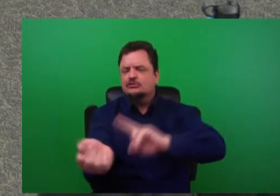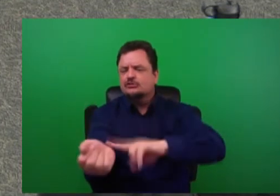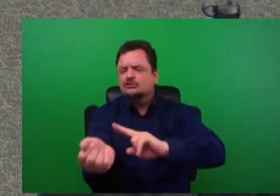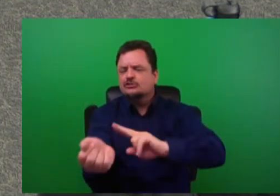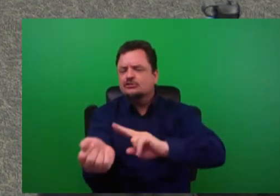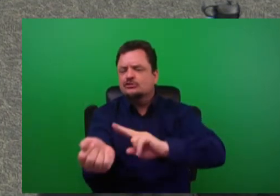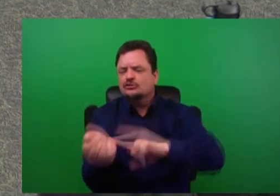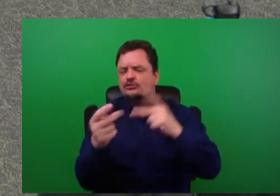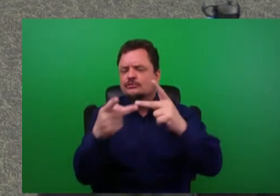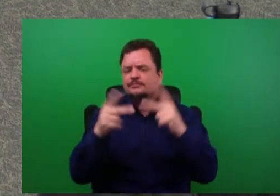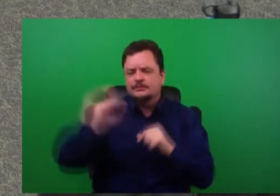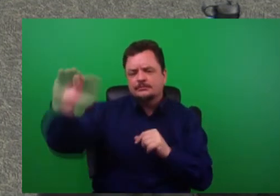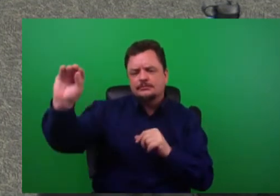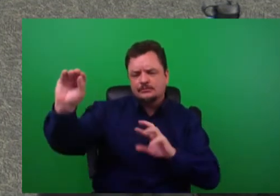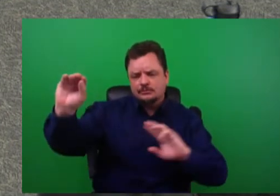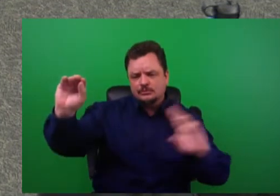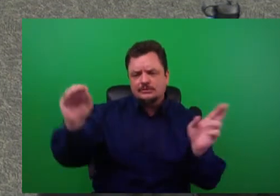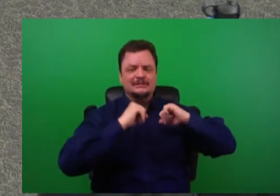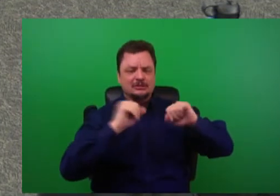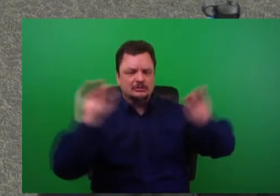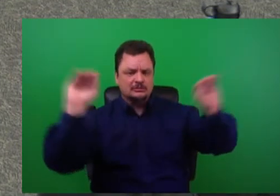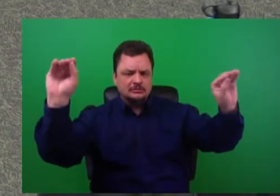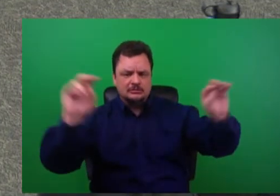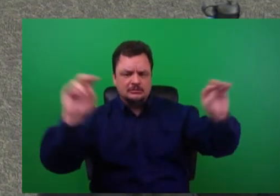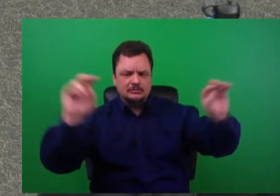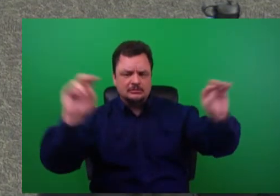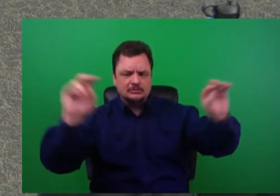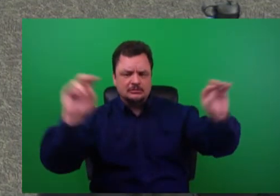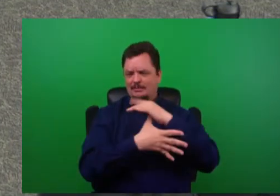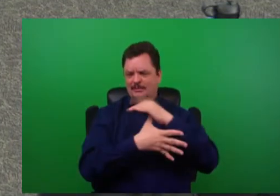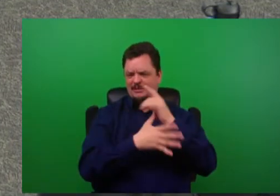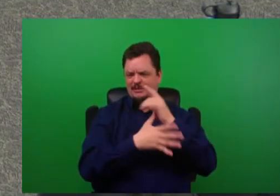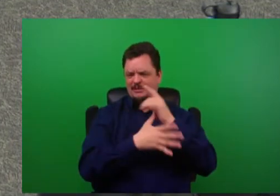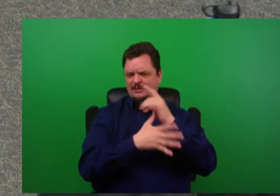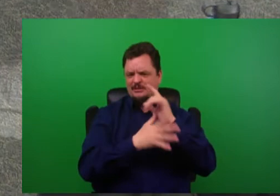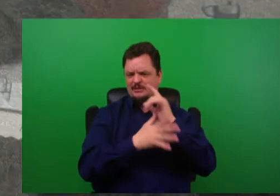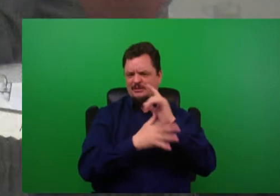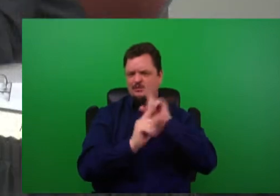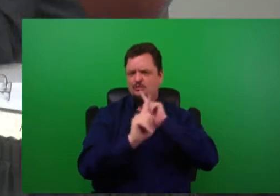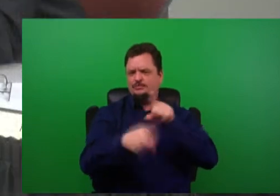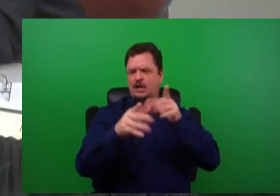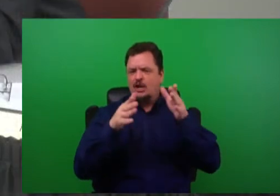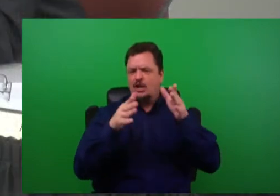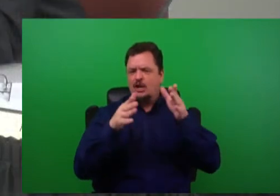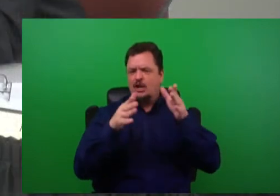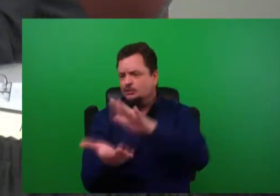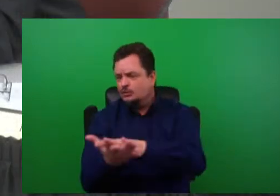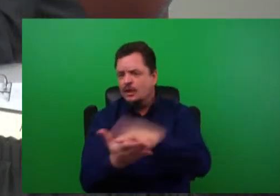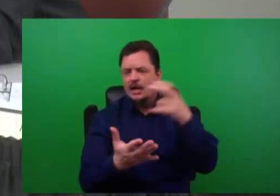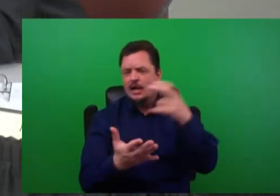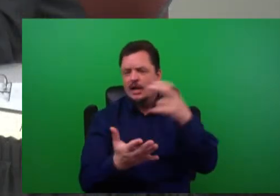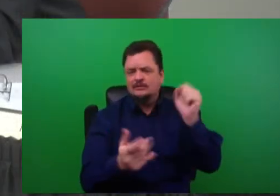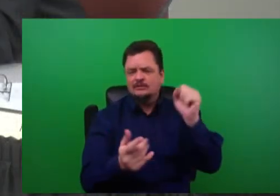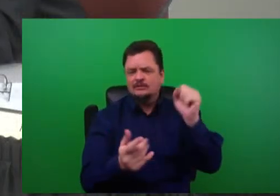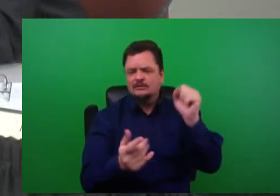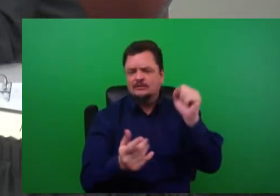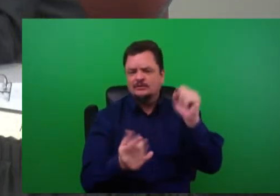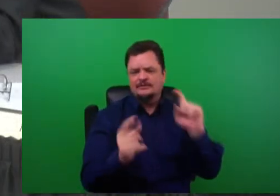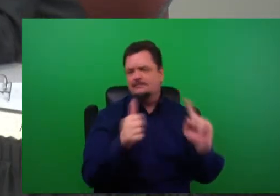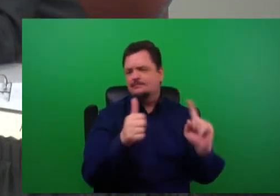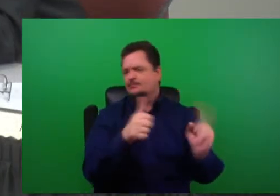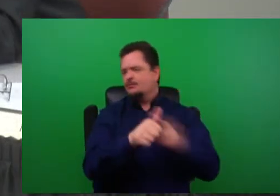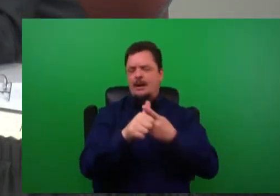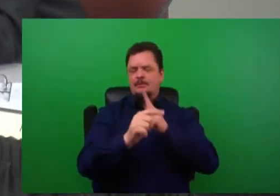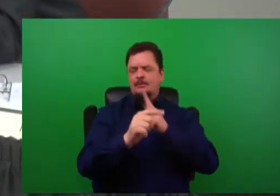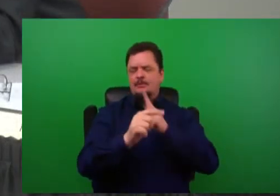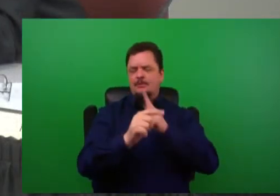responders at our high school and middle school settings. So at high schools, the SRO has it, the nursing